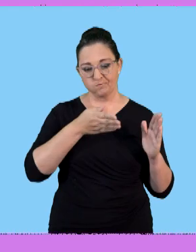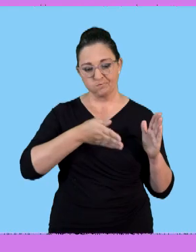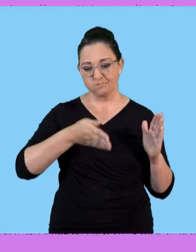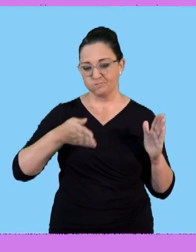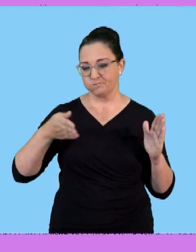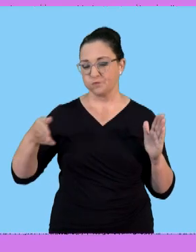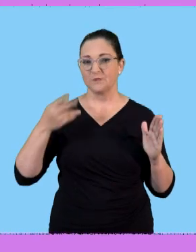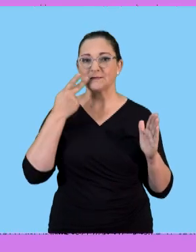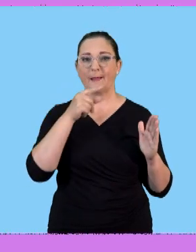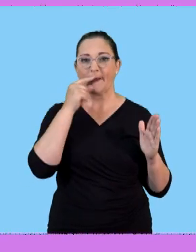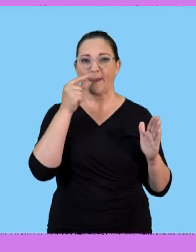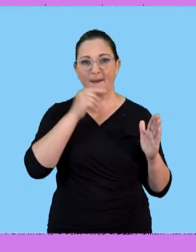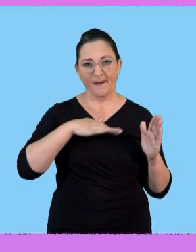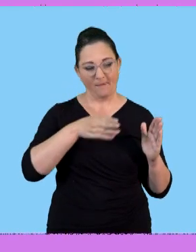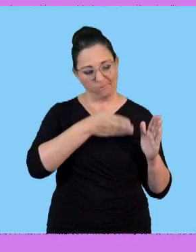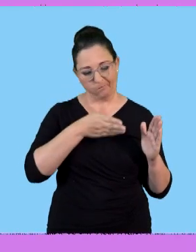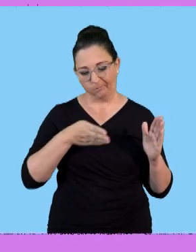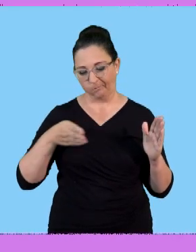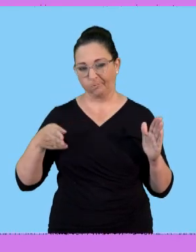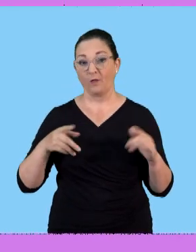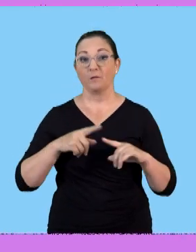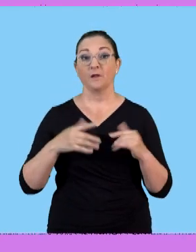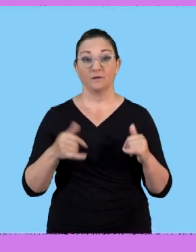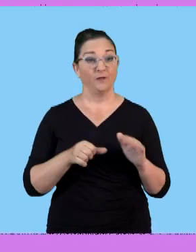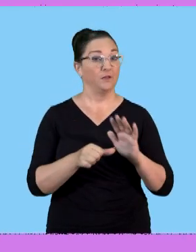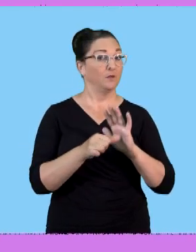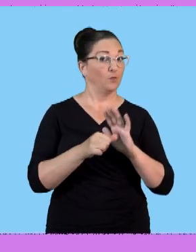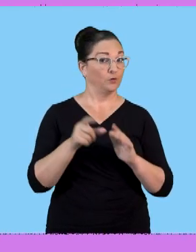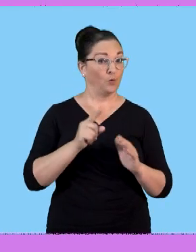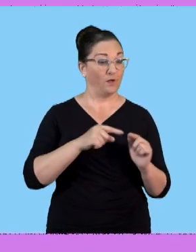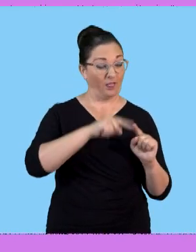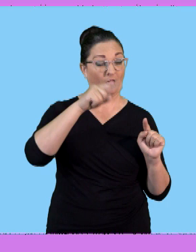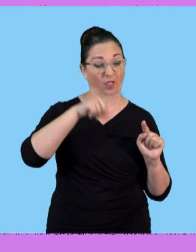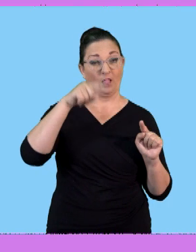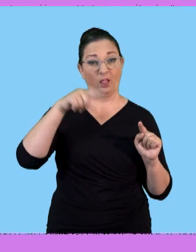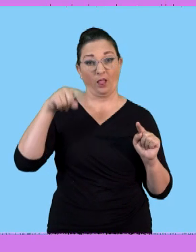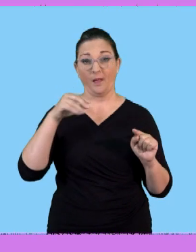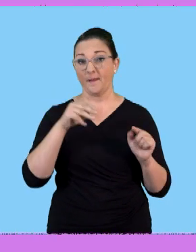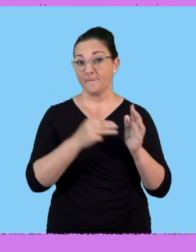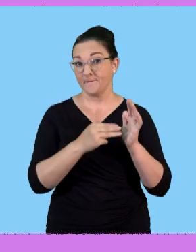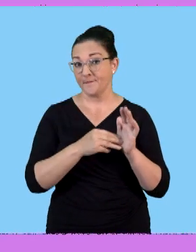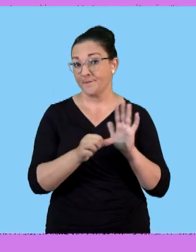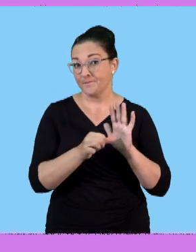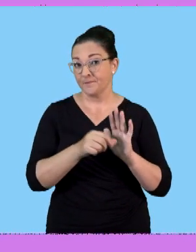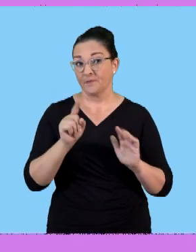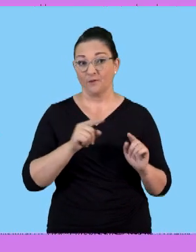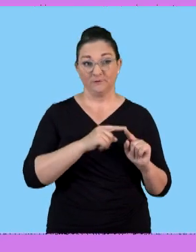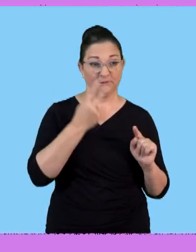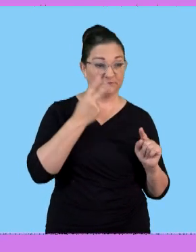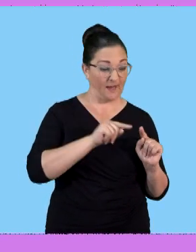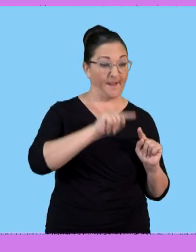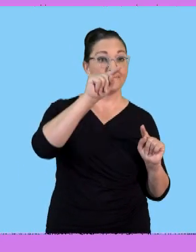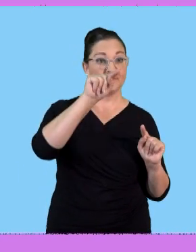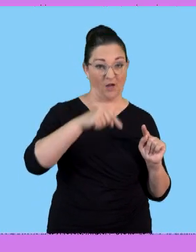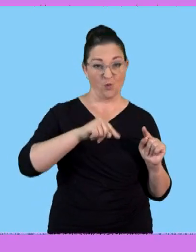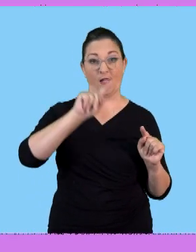and names of places are indicated to us. Right? What is important with this elevation map is where we see our